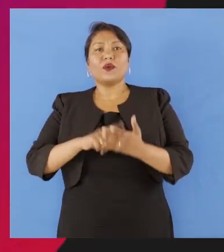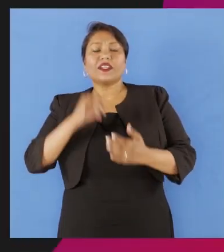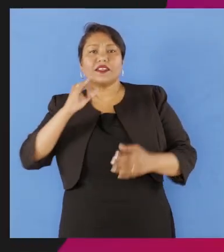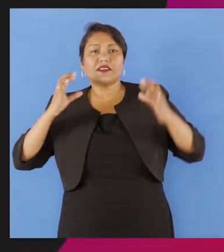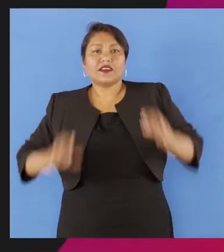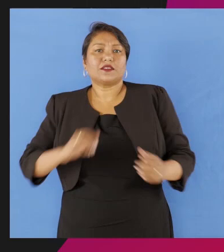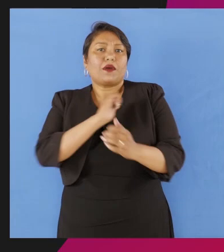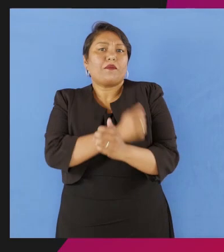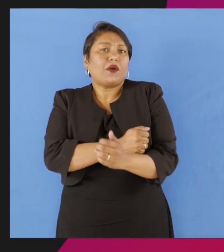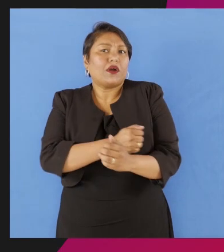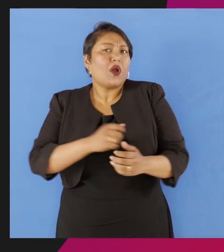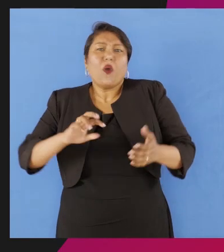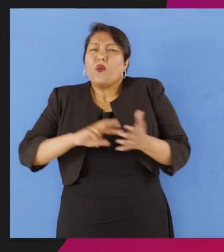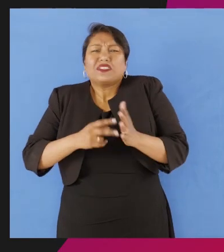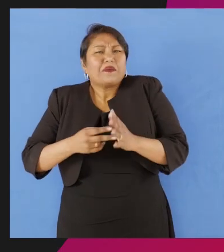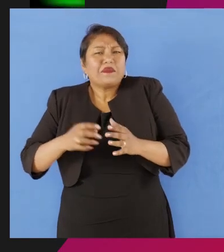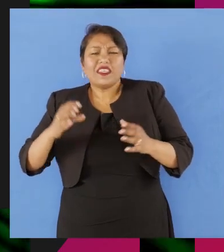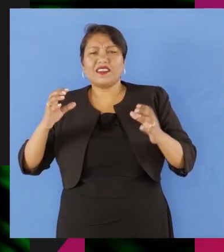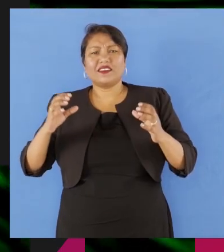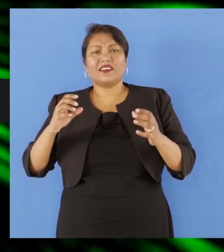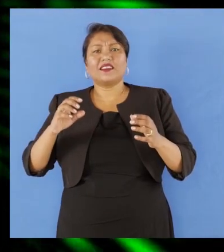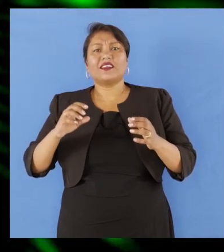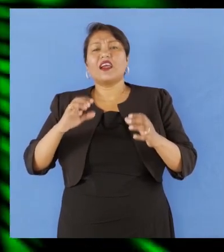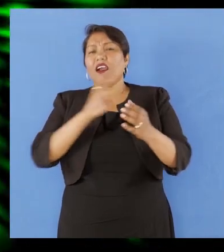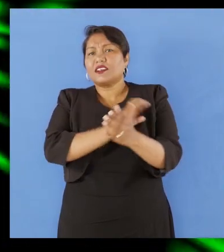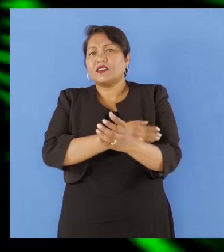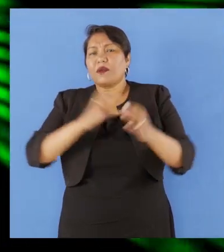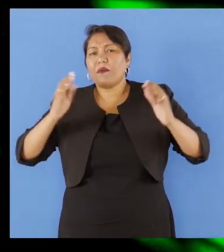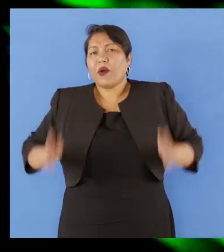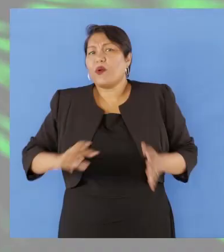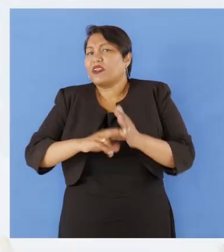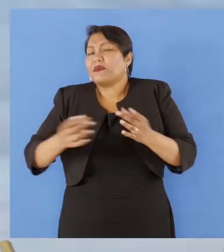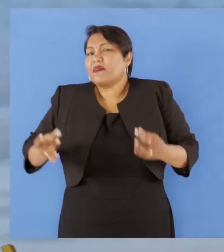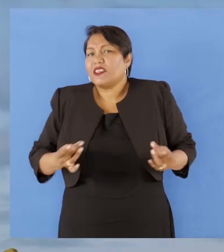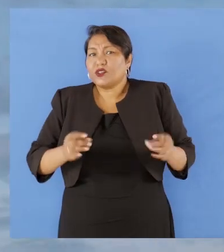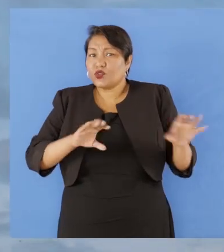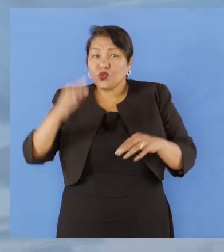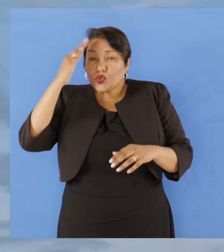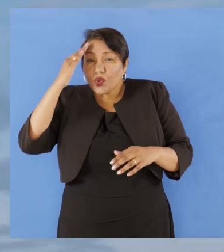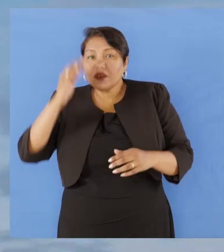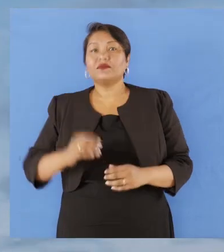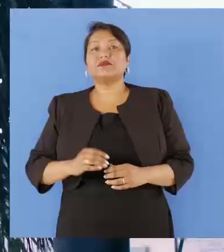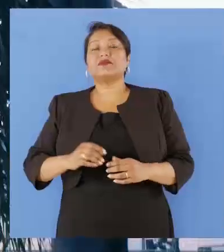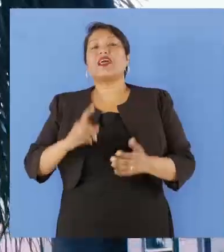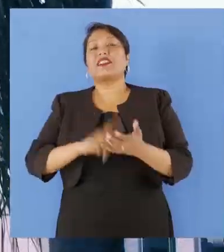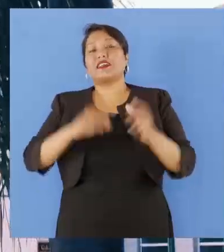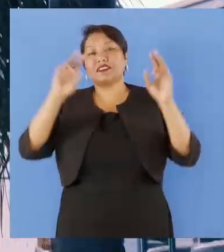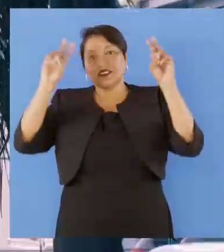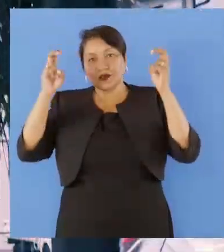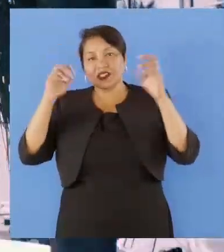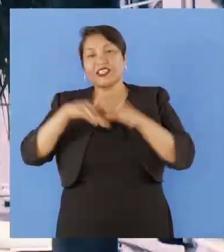is consumer power? And do you know what that power means in the telecommunications and broadcasting sectors? This was